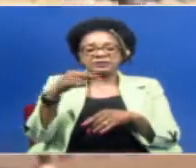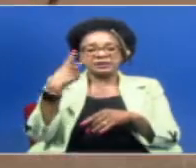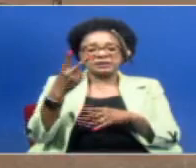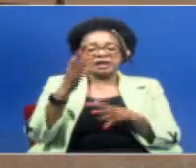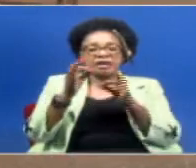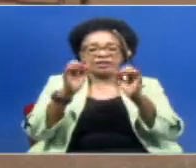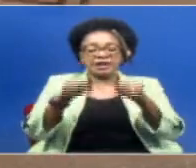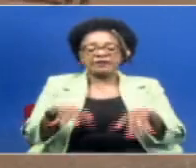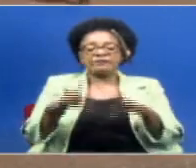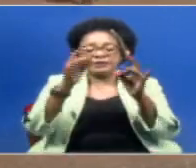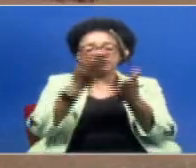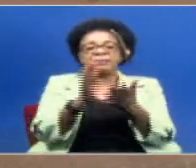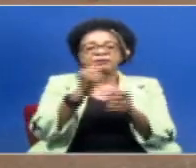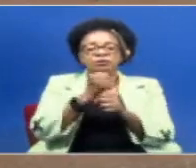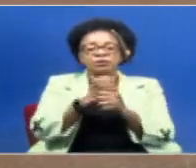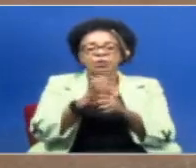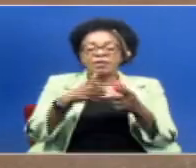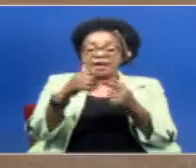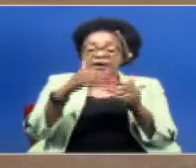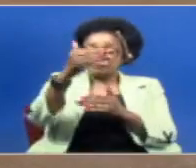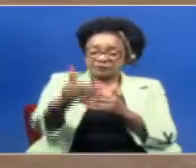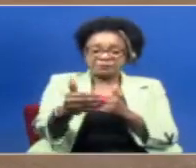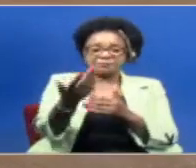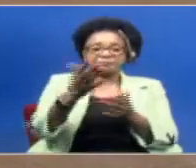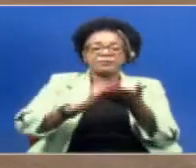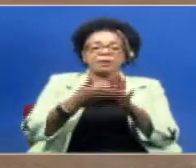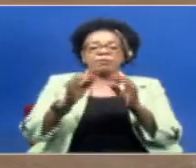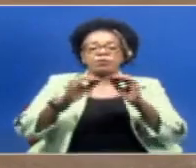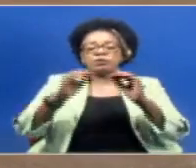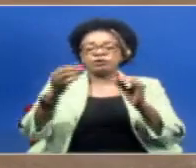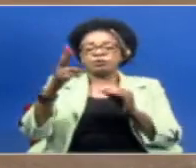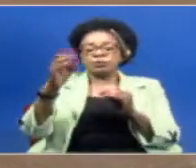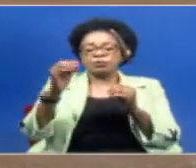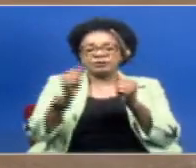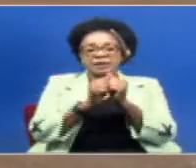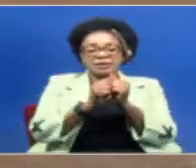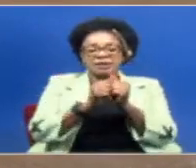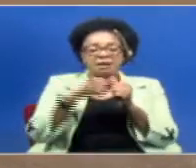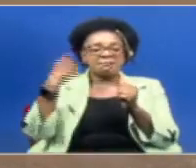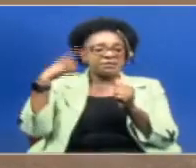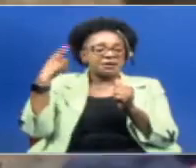something to do. Then after that, I became coach in 2010, Madara United Women